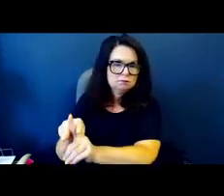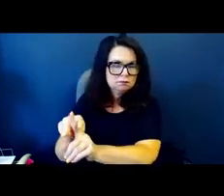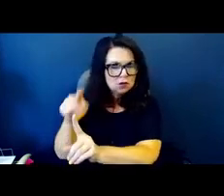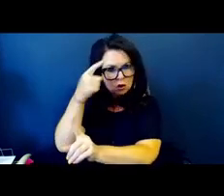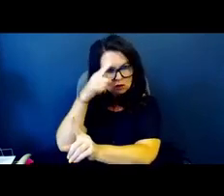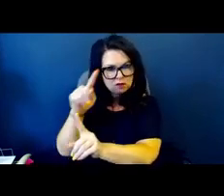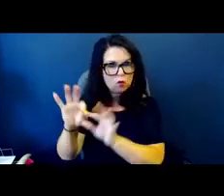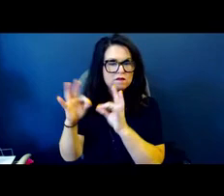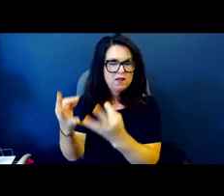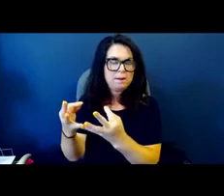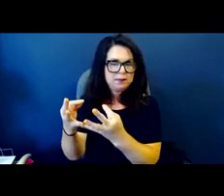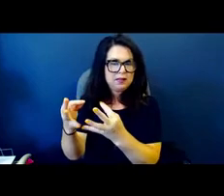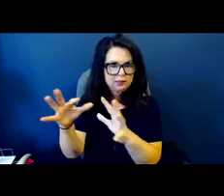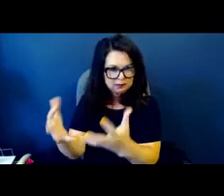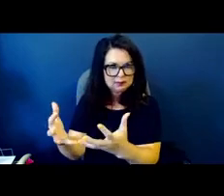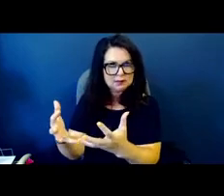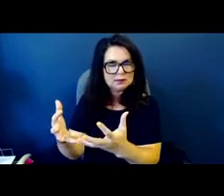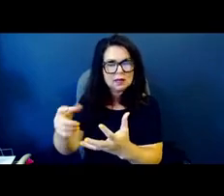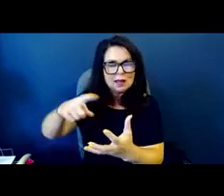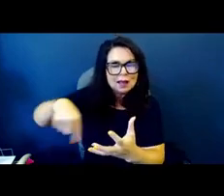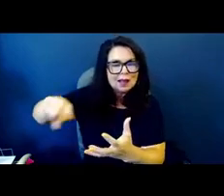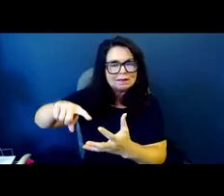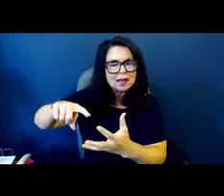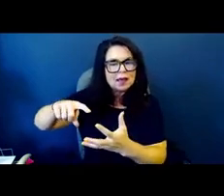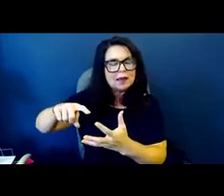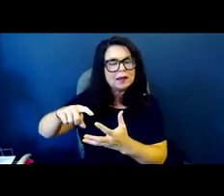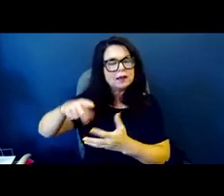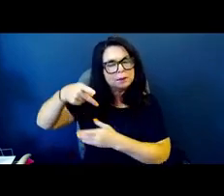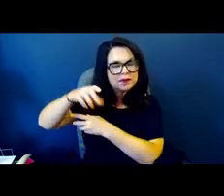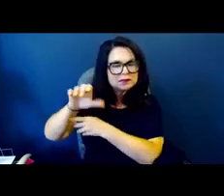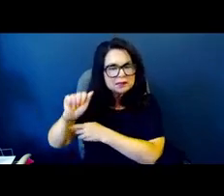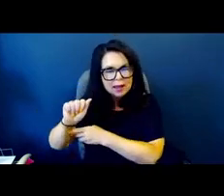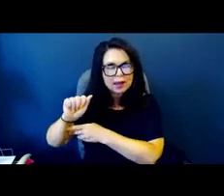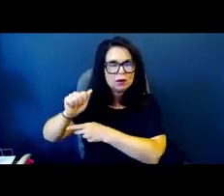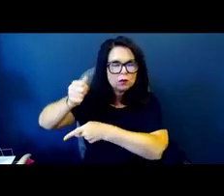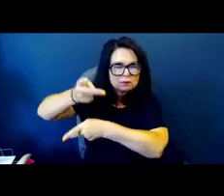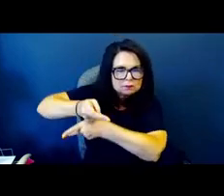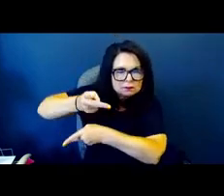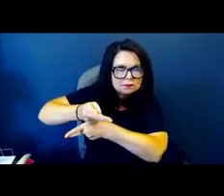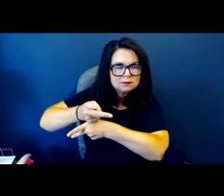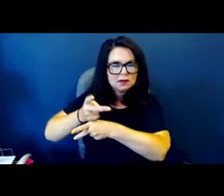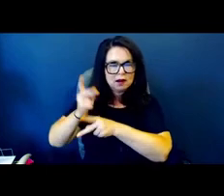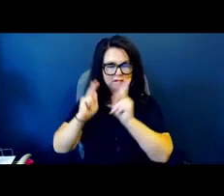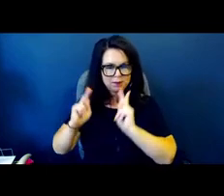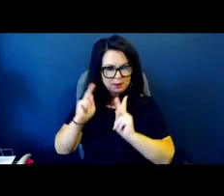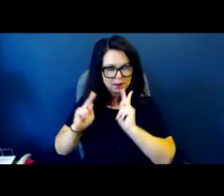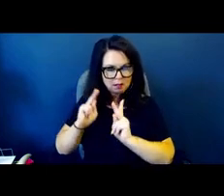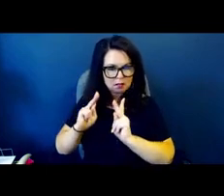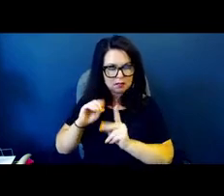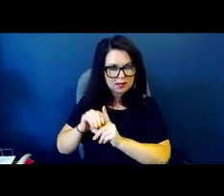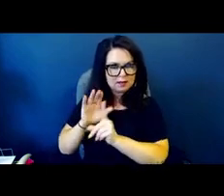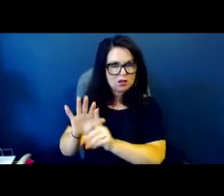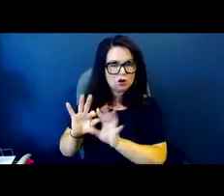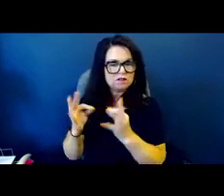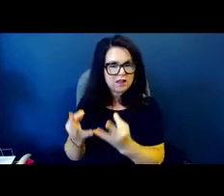families who take care of, you know, people in their families like me. So parents